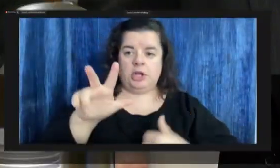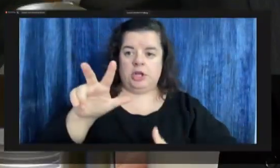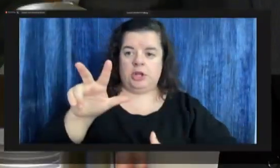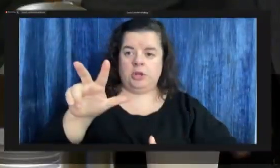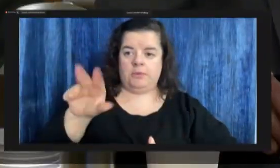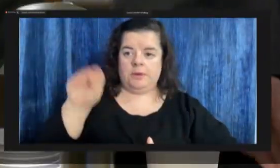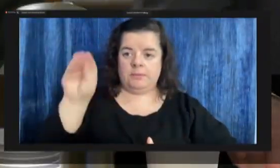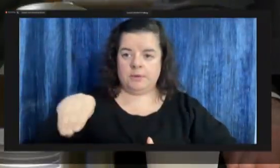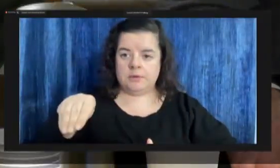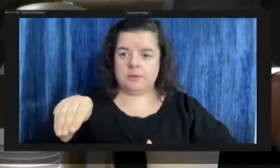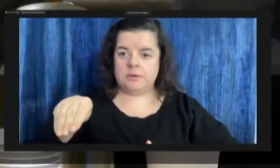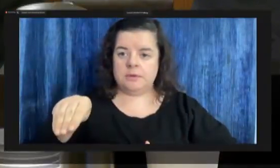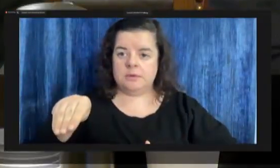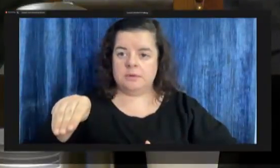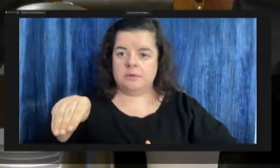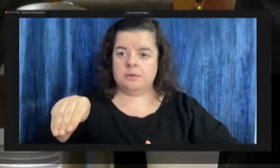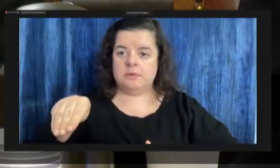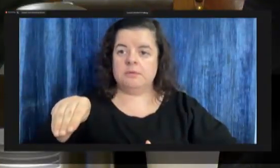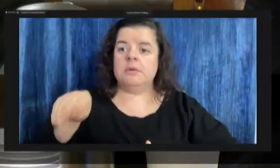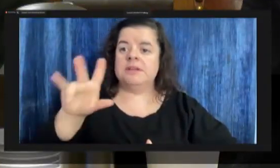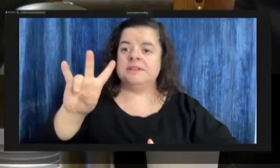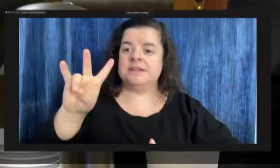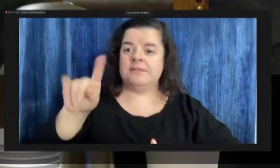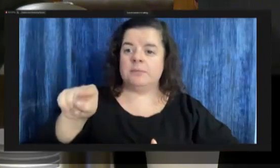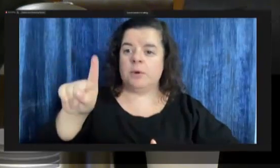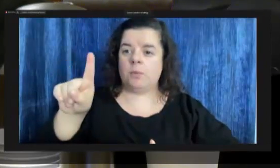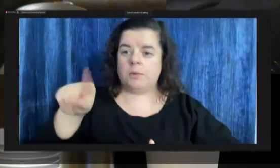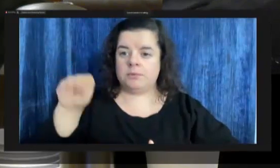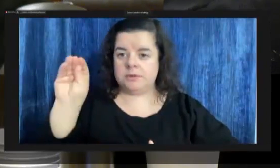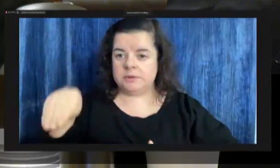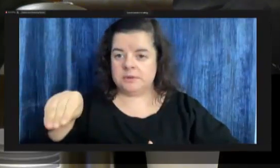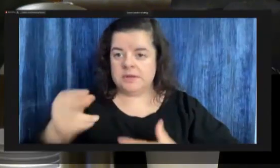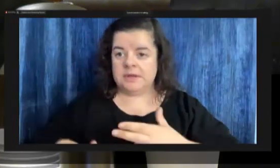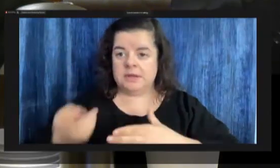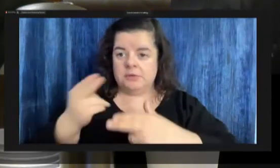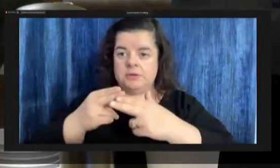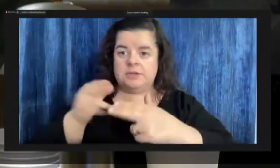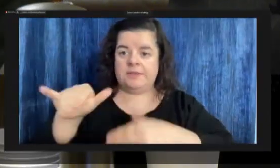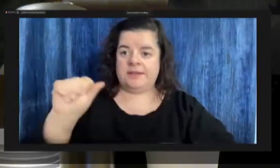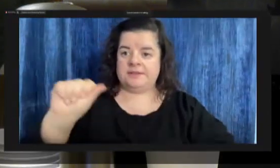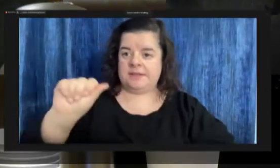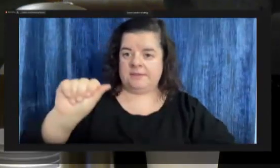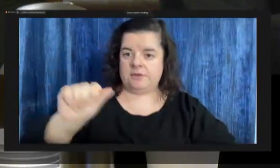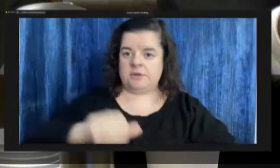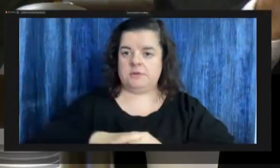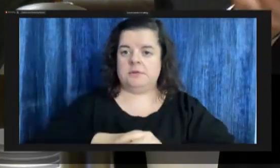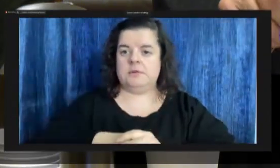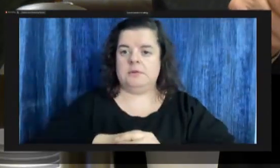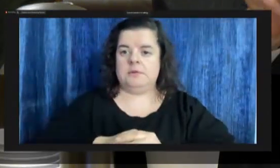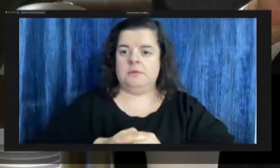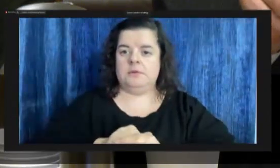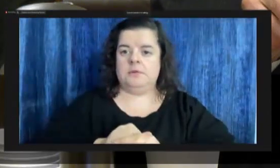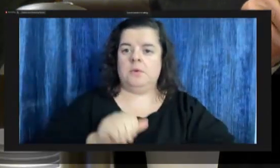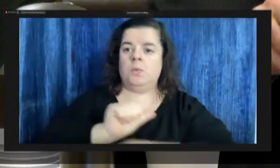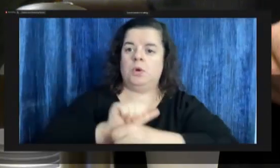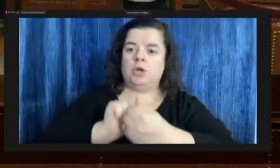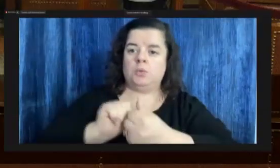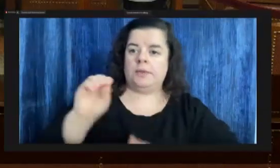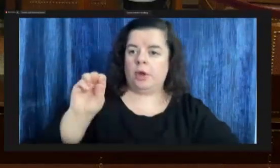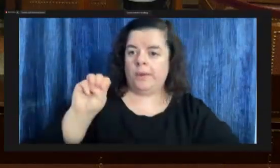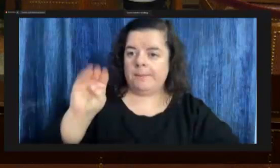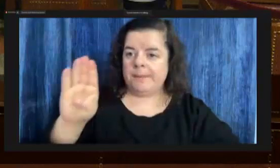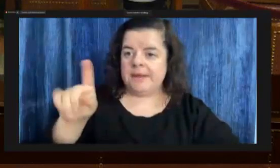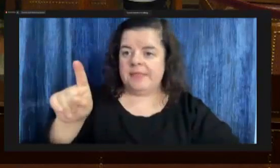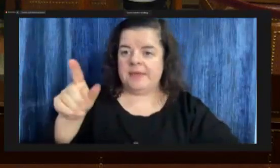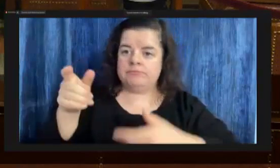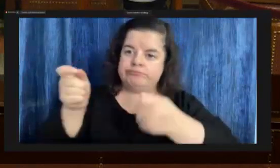across. So, what everybody across the city. 7.1%. 7.1% increase. The average. So yes. We worked with OMB and they ran the numbers